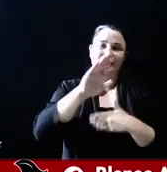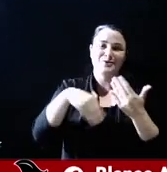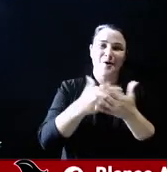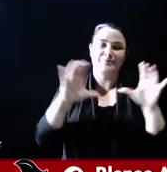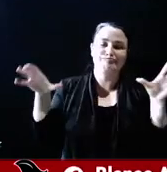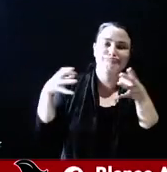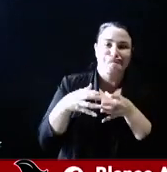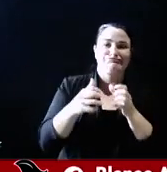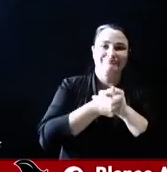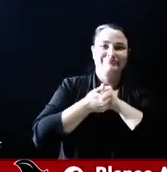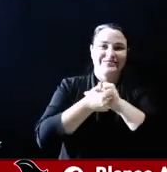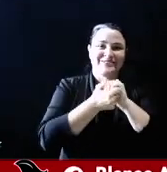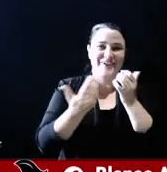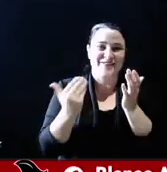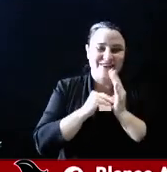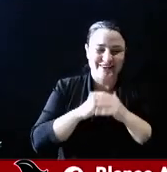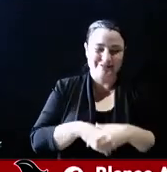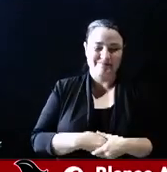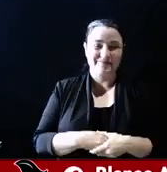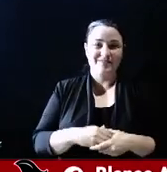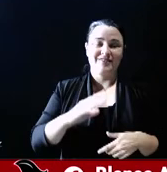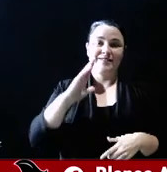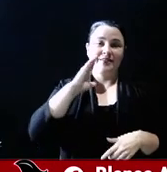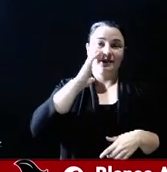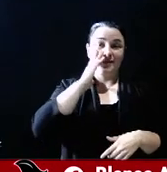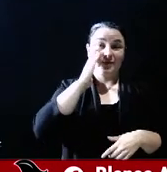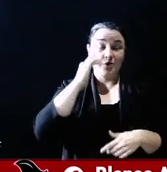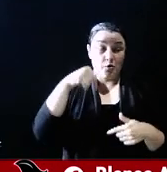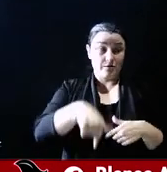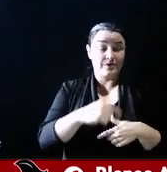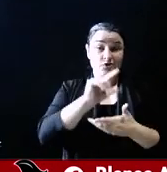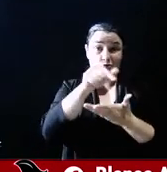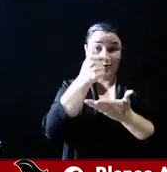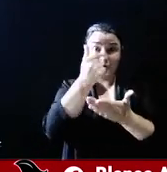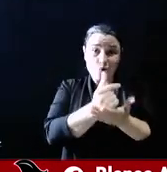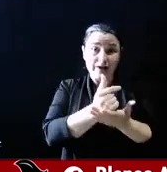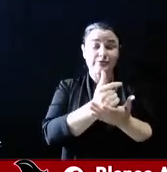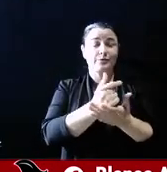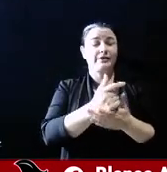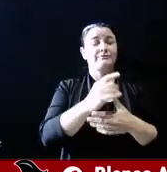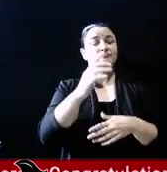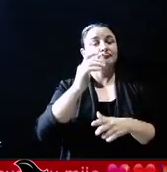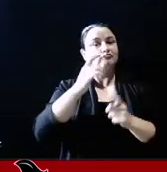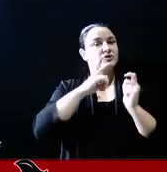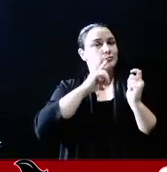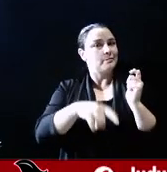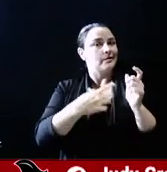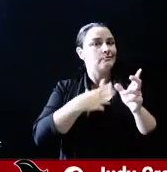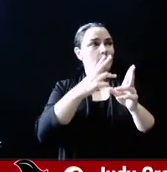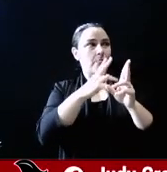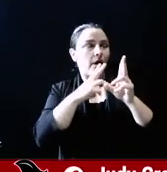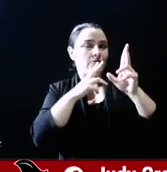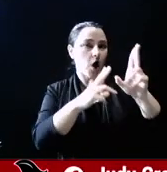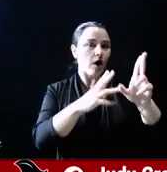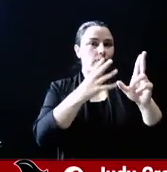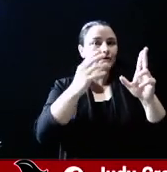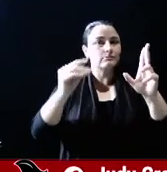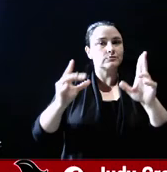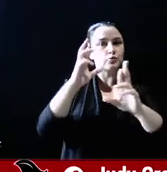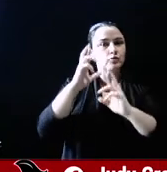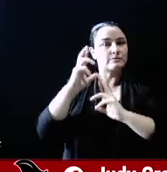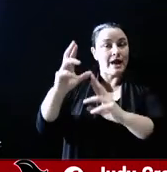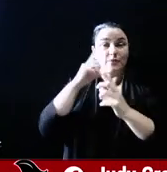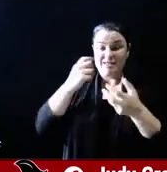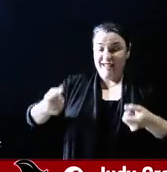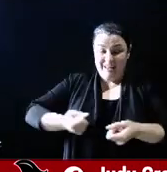Later in my notes, we'll talk about our graduation being a ceremony of honor and dignity, and it is. But after all we've